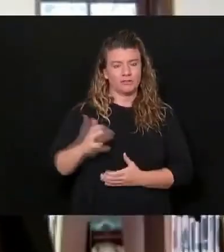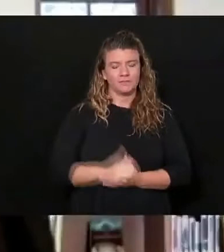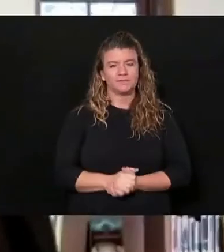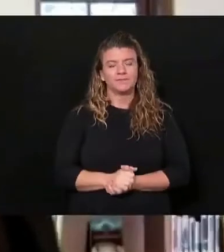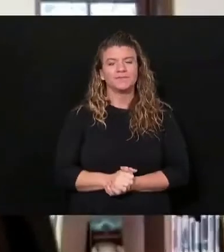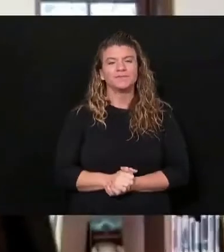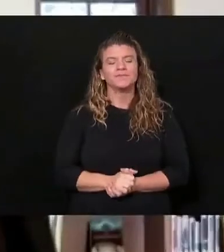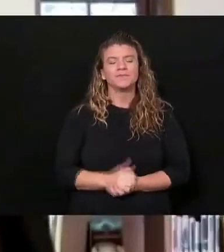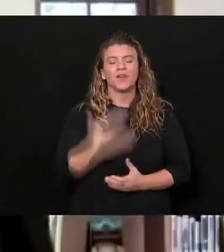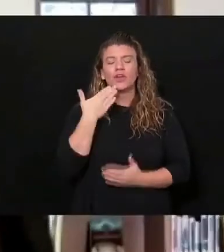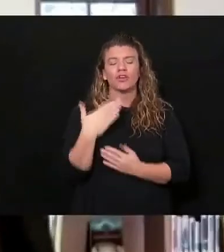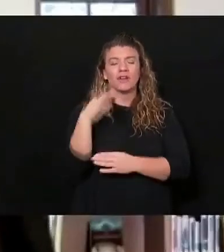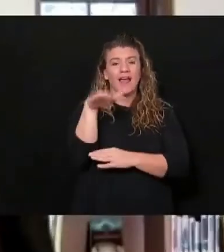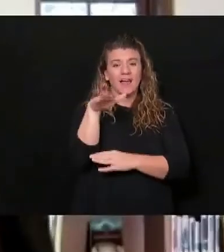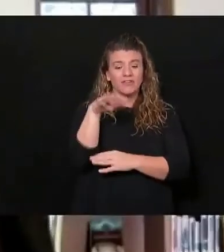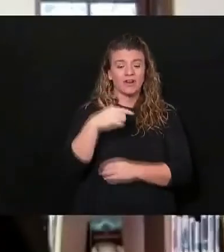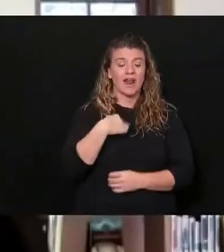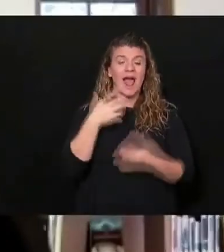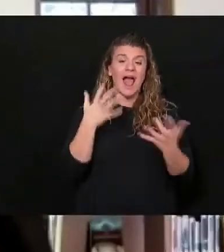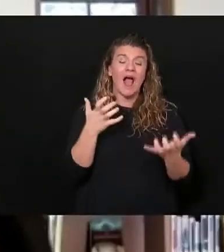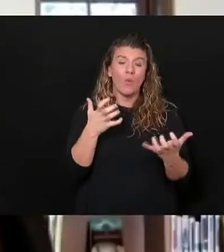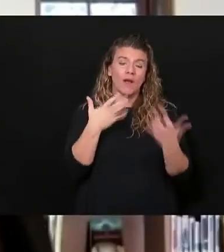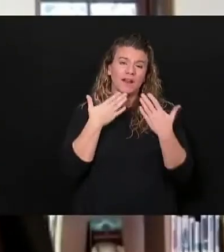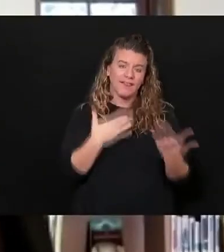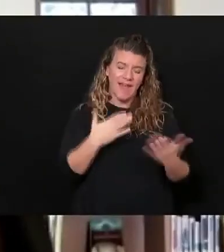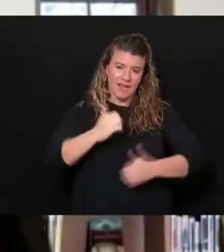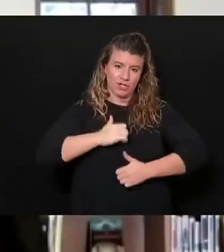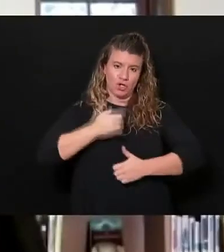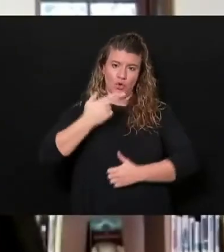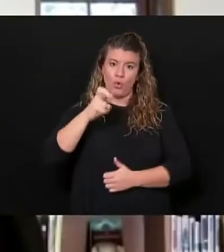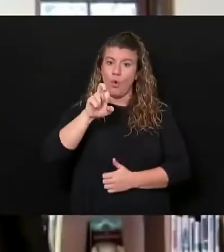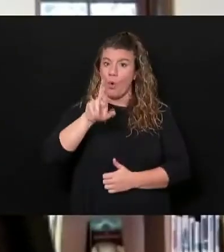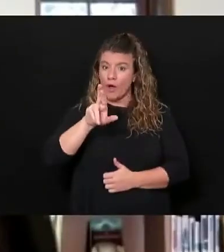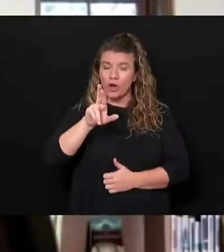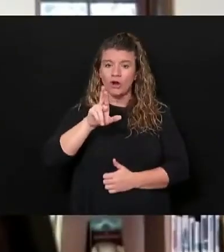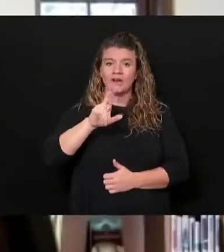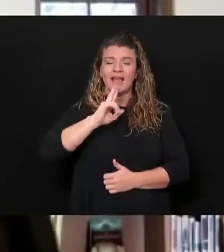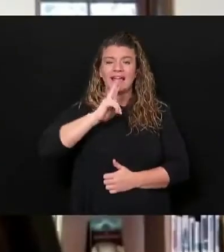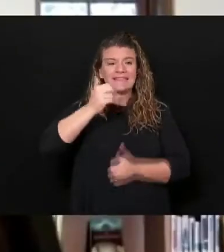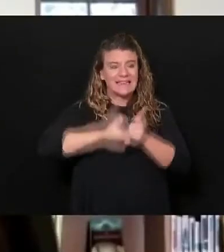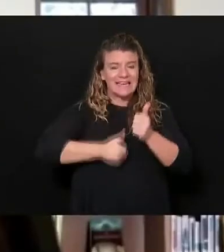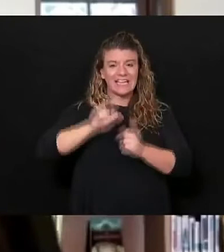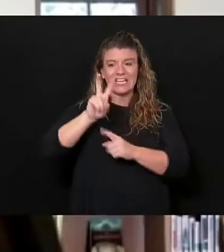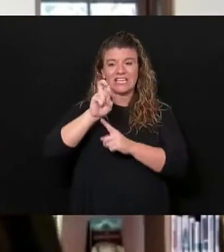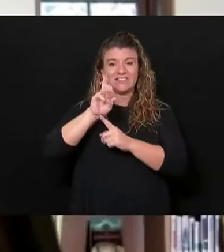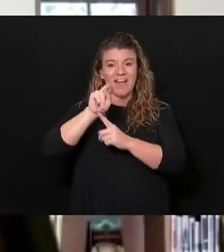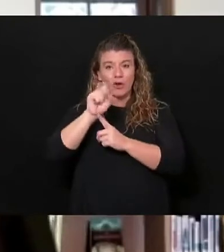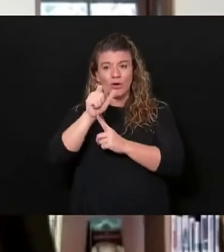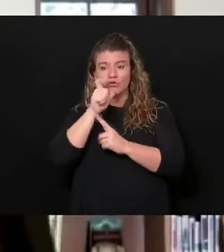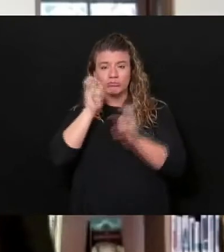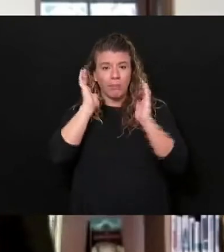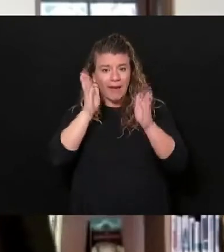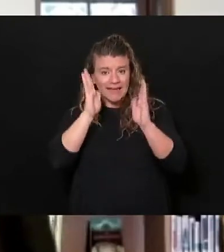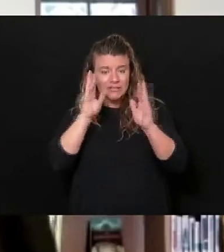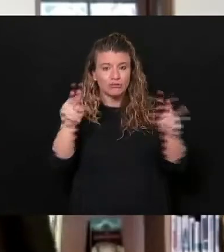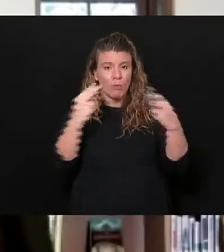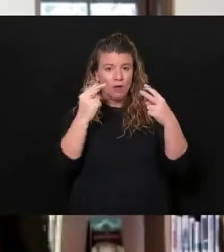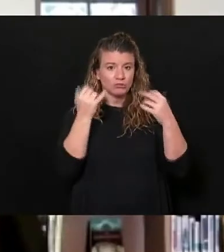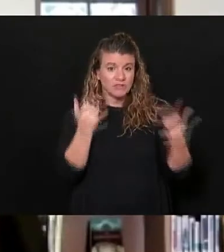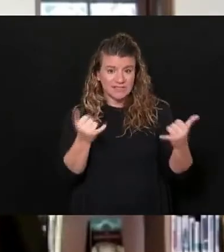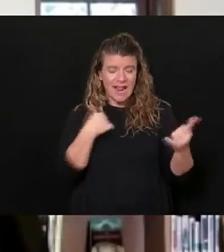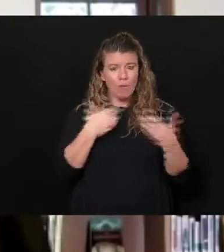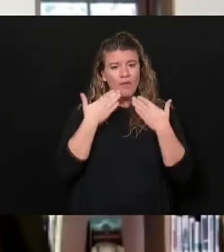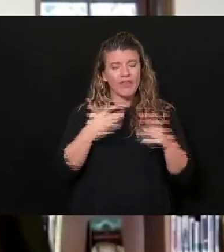Good afternoon. I do want to thank General Hoyer and all the veterans who are listening, and thank everyone for